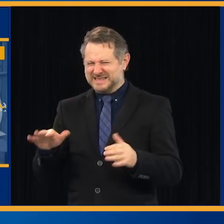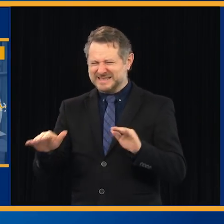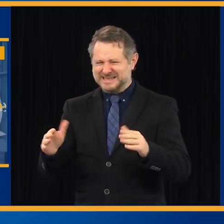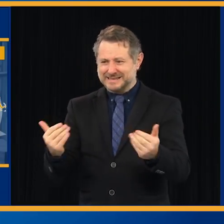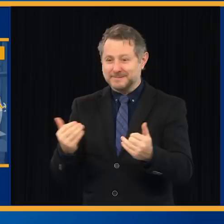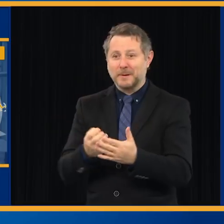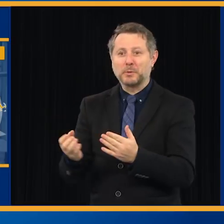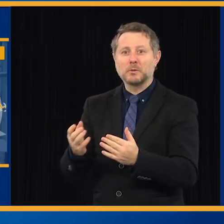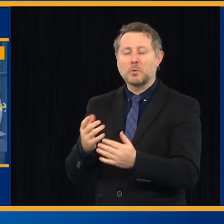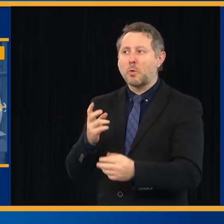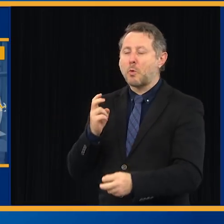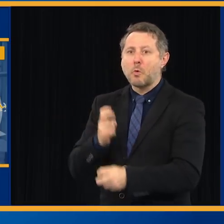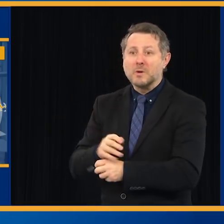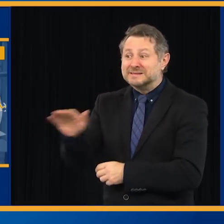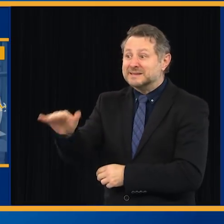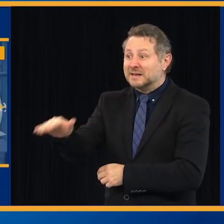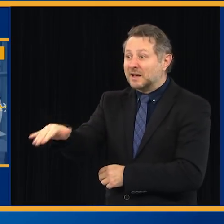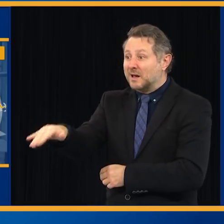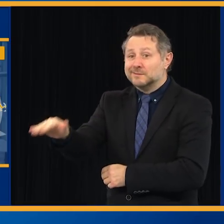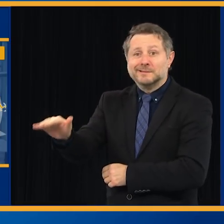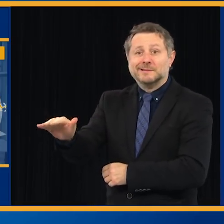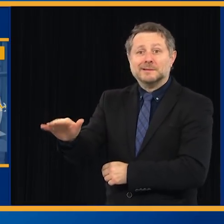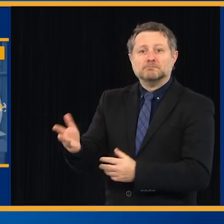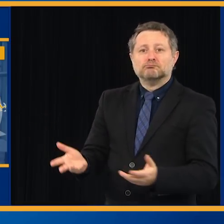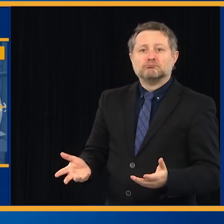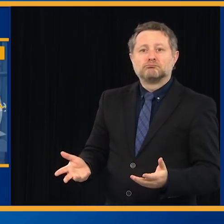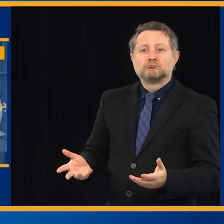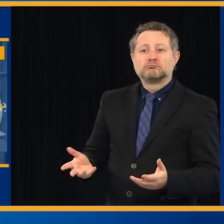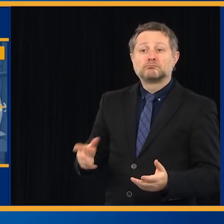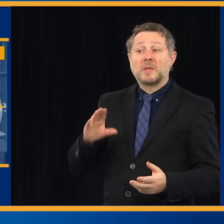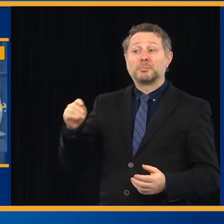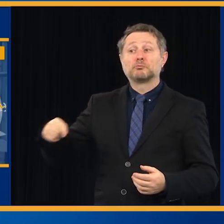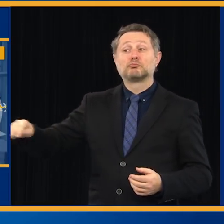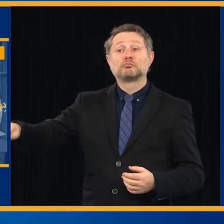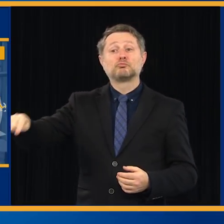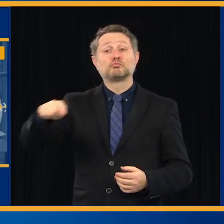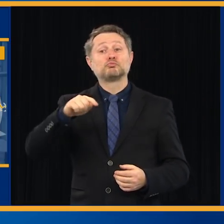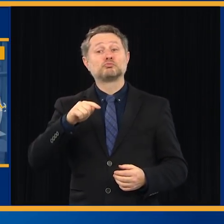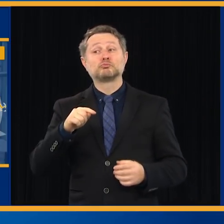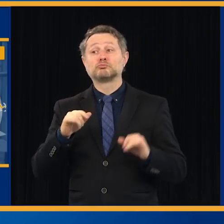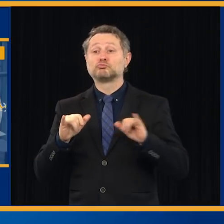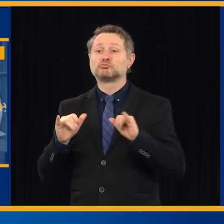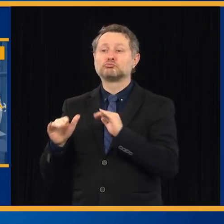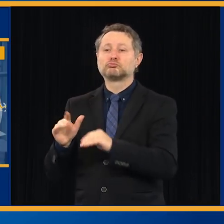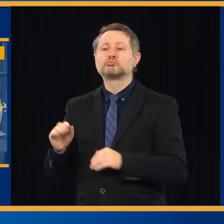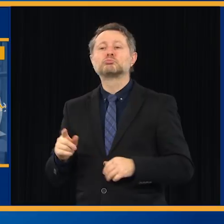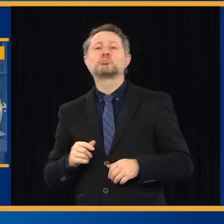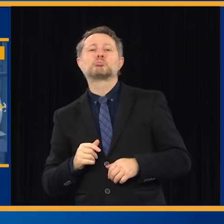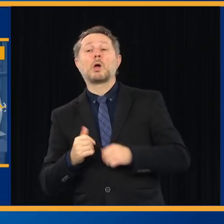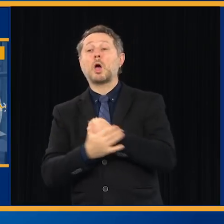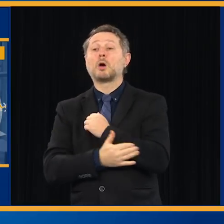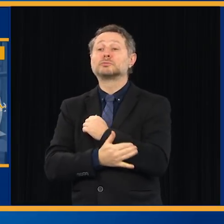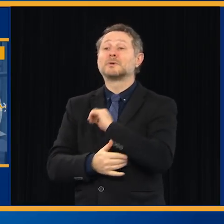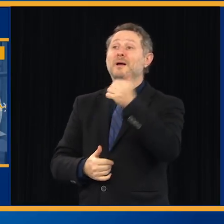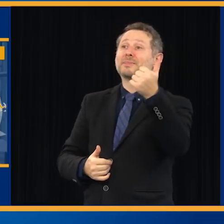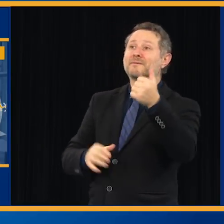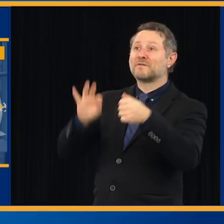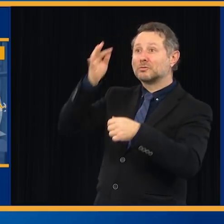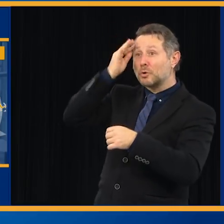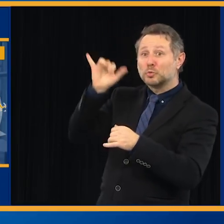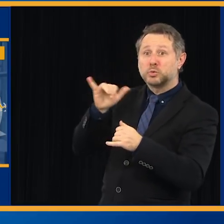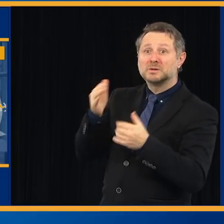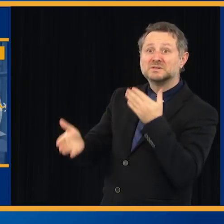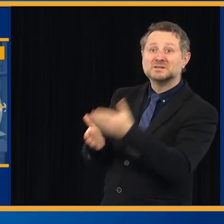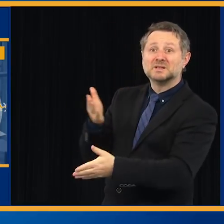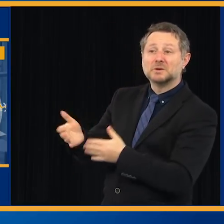the equipment, because these vendors on the other side, they're dealing with countries, they're dealing with the federal government.